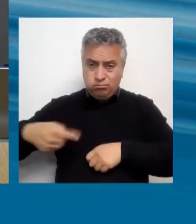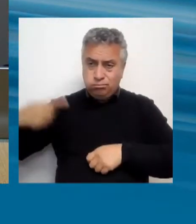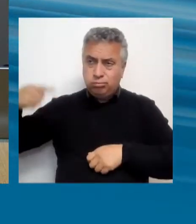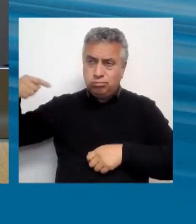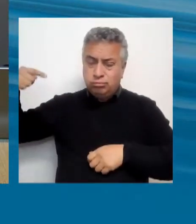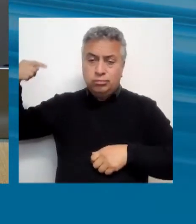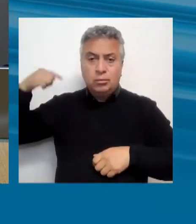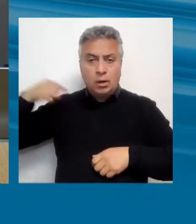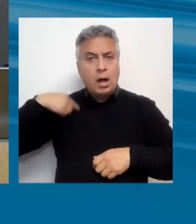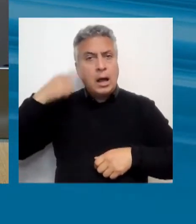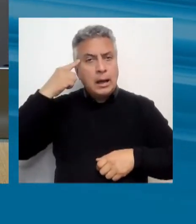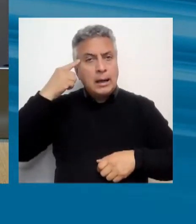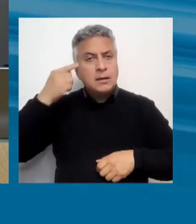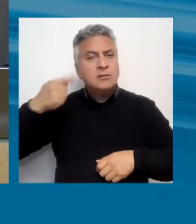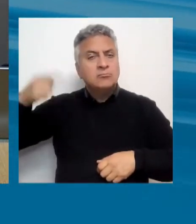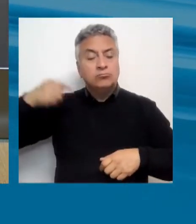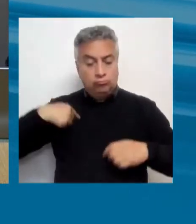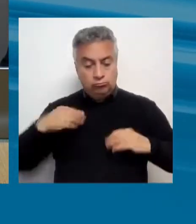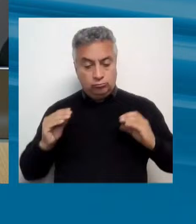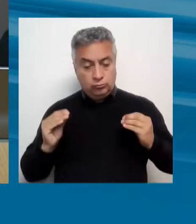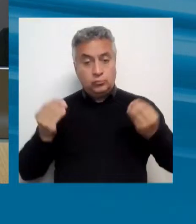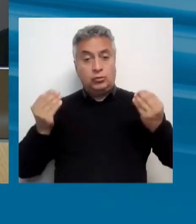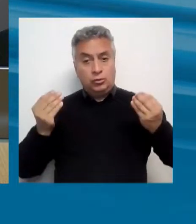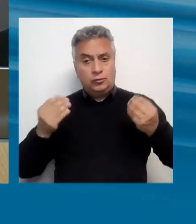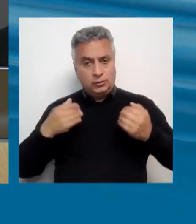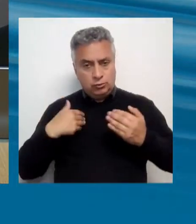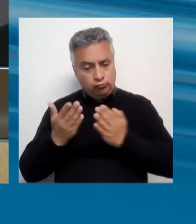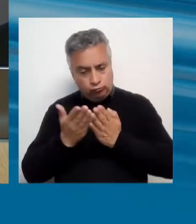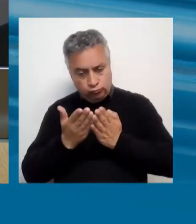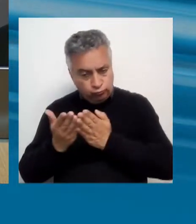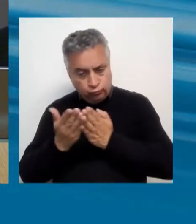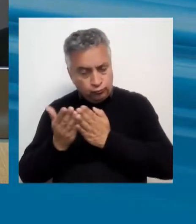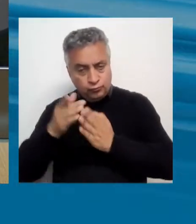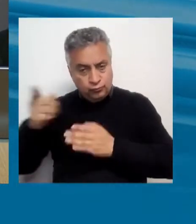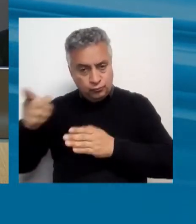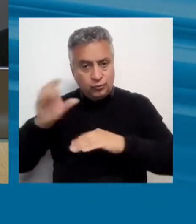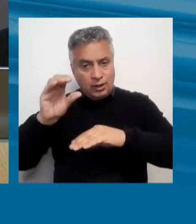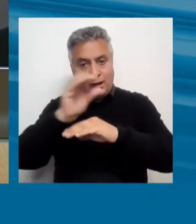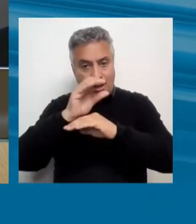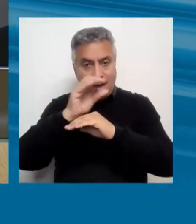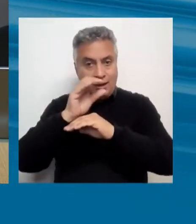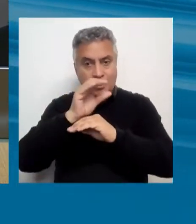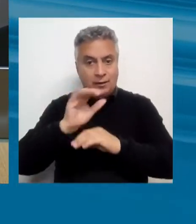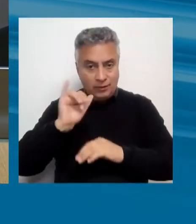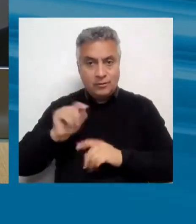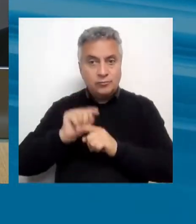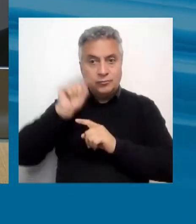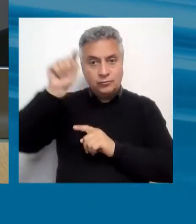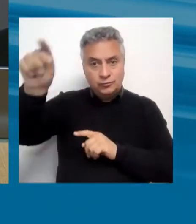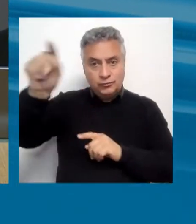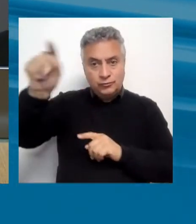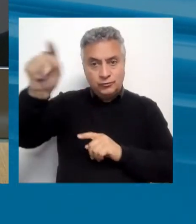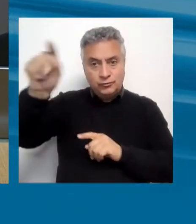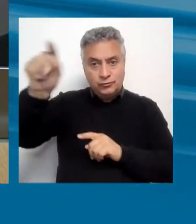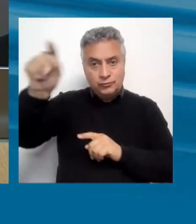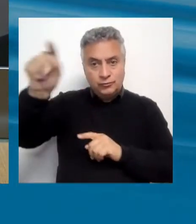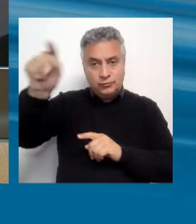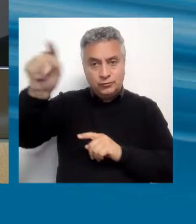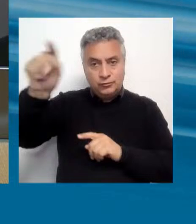the UK. It concerned me as a lecturer when I was at the university in the West